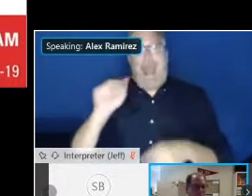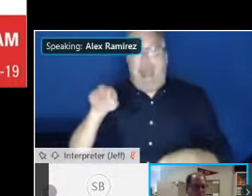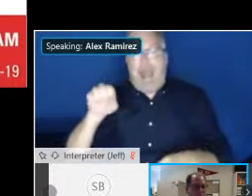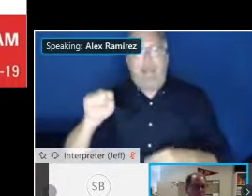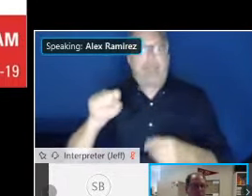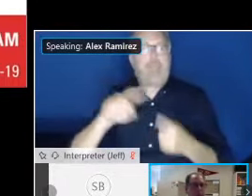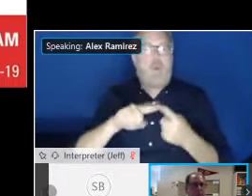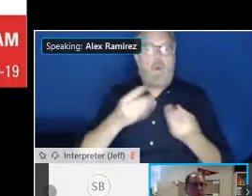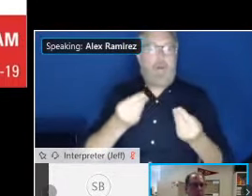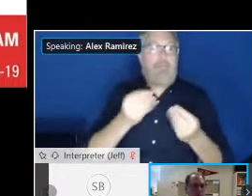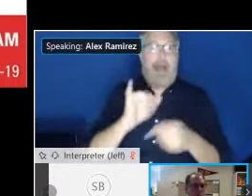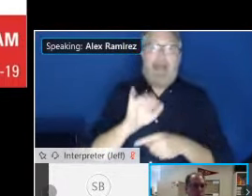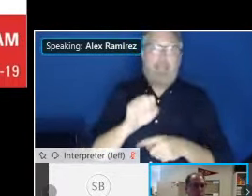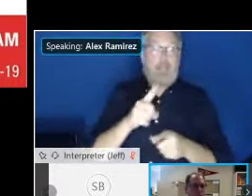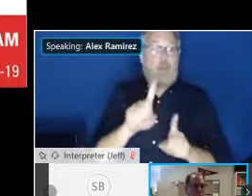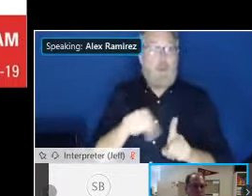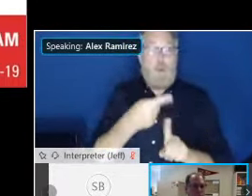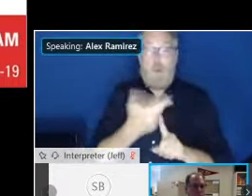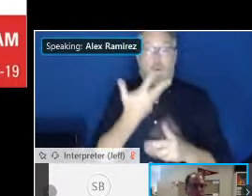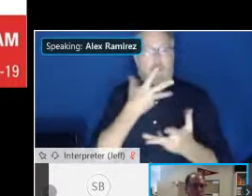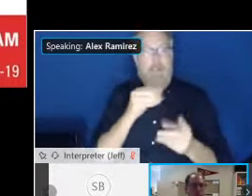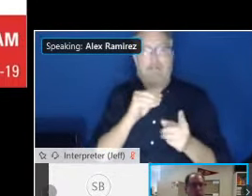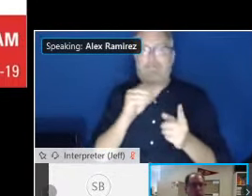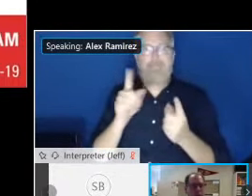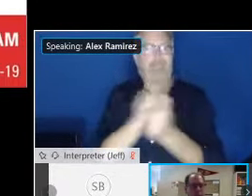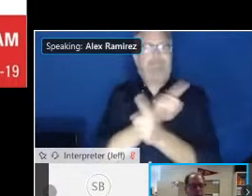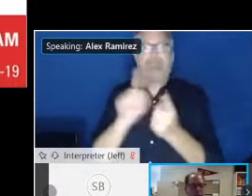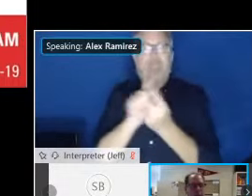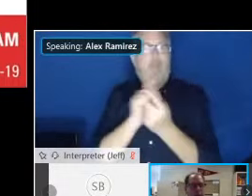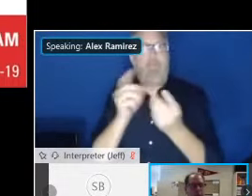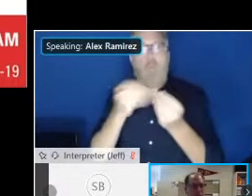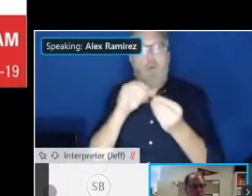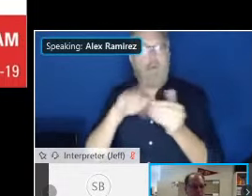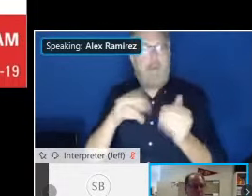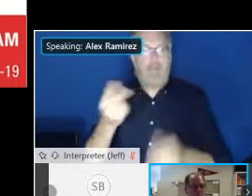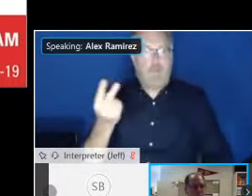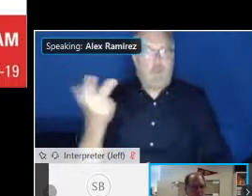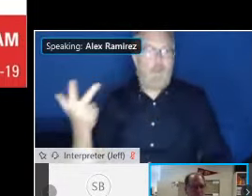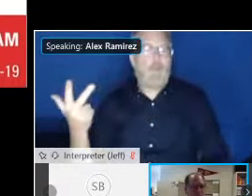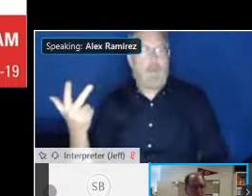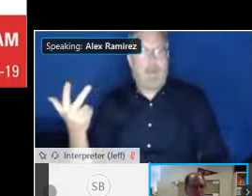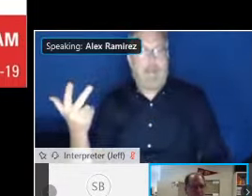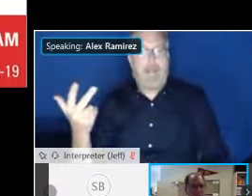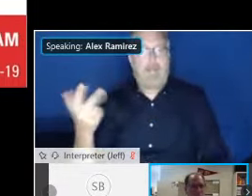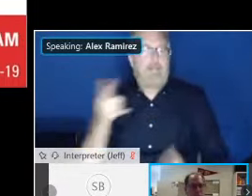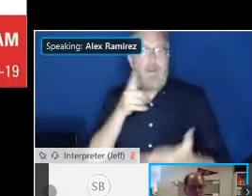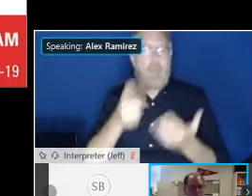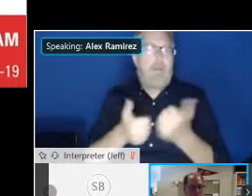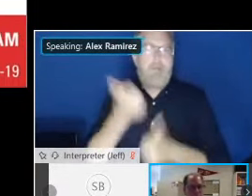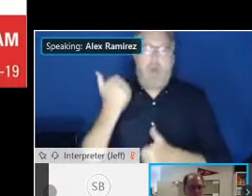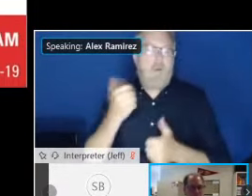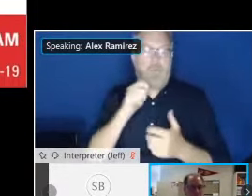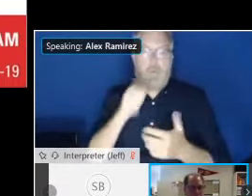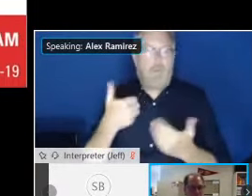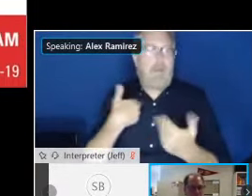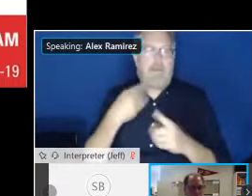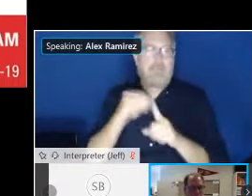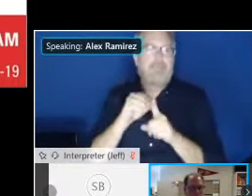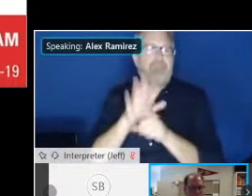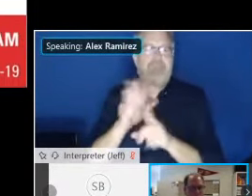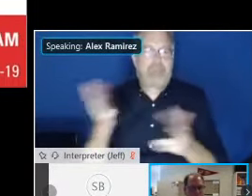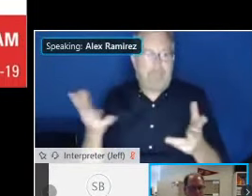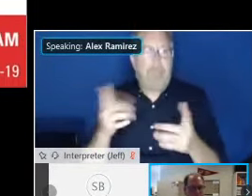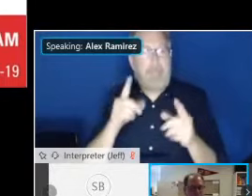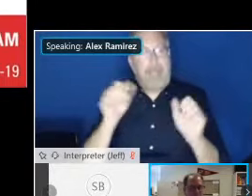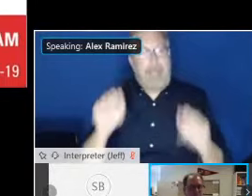just 2 or 3. So again, the majority of the population does not have that transmission occurring, but transmission